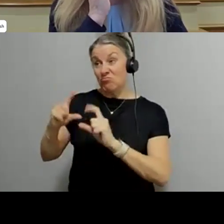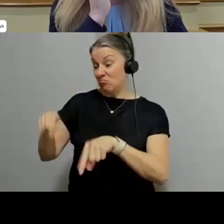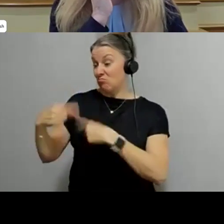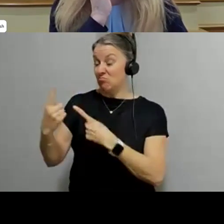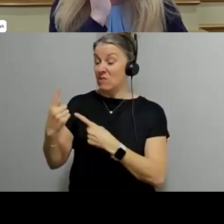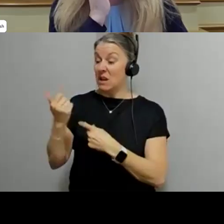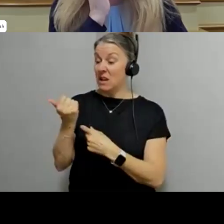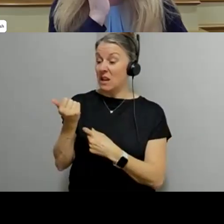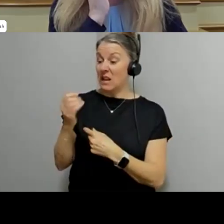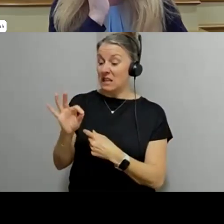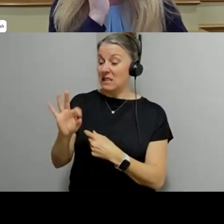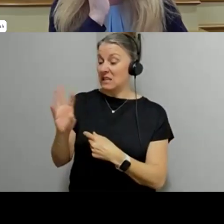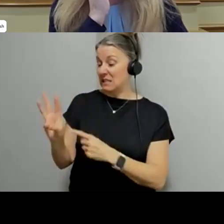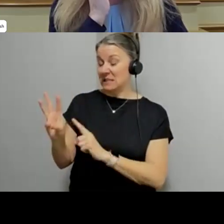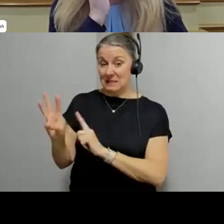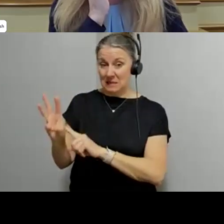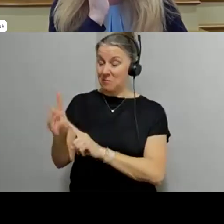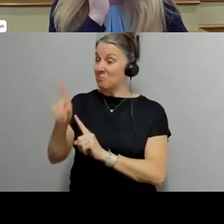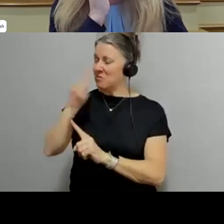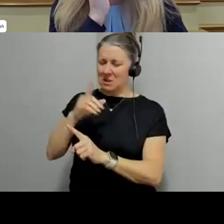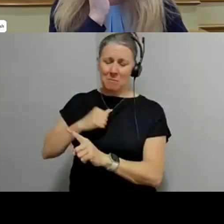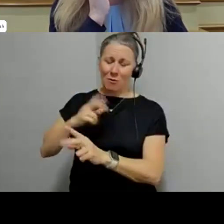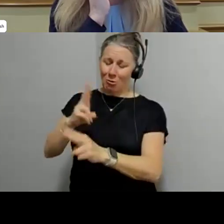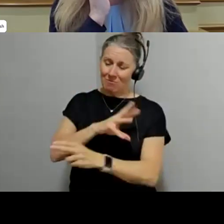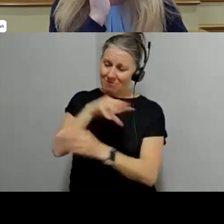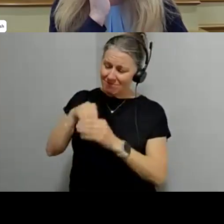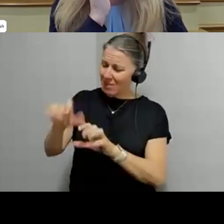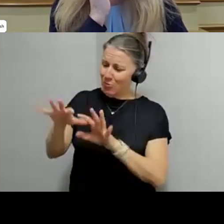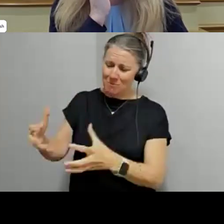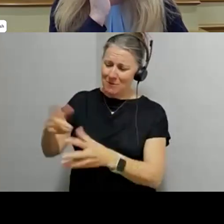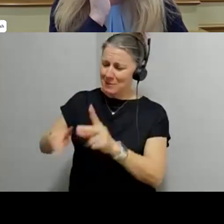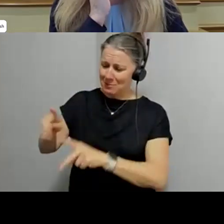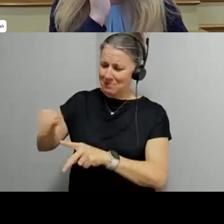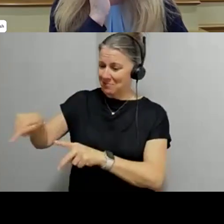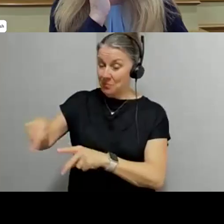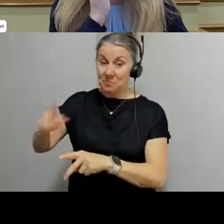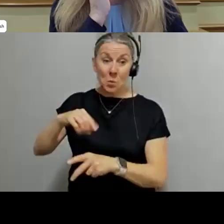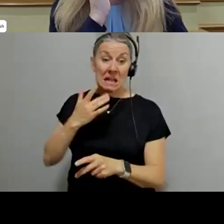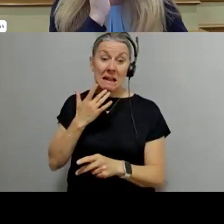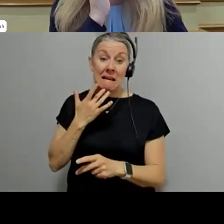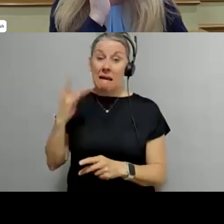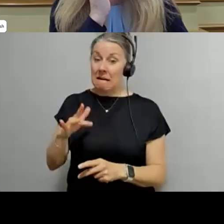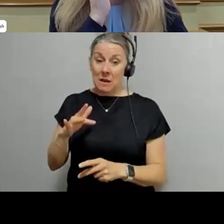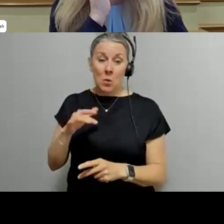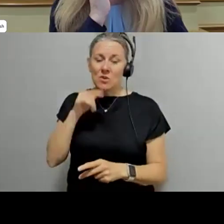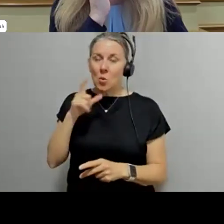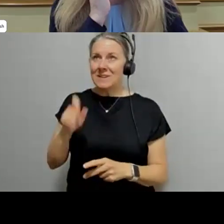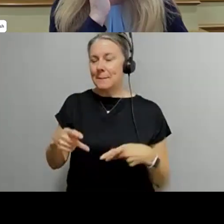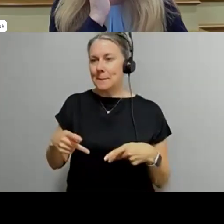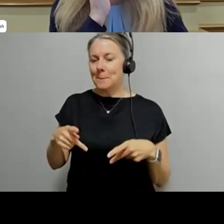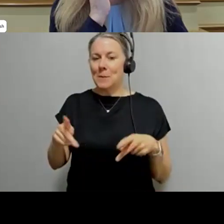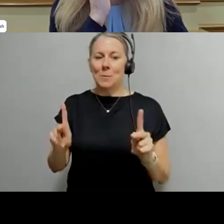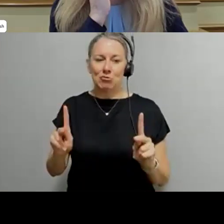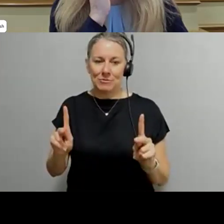excited to be part of this special group of people. We are very lucky that we don't need to have consent. We don't have to